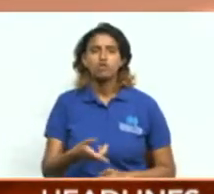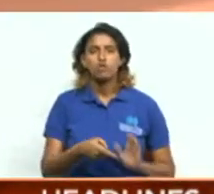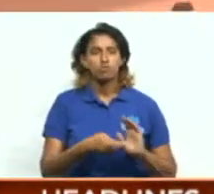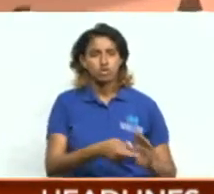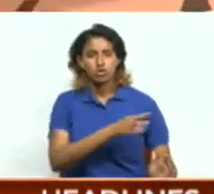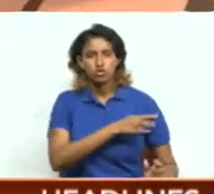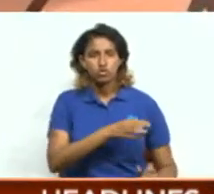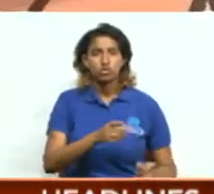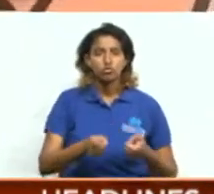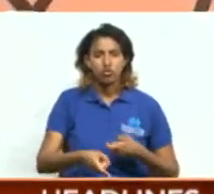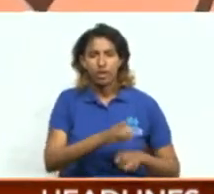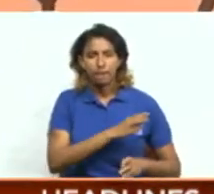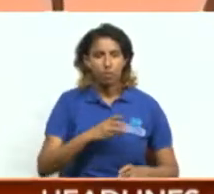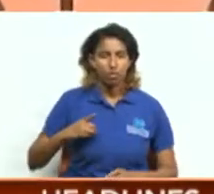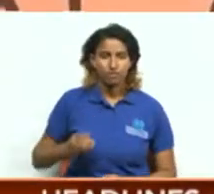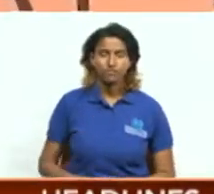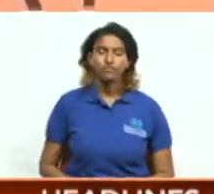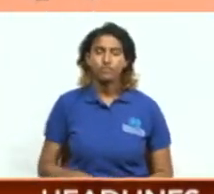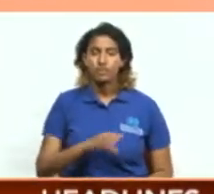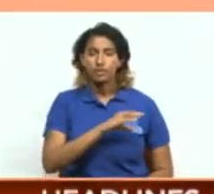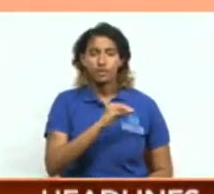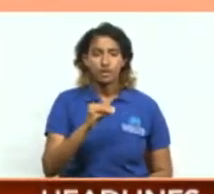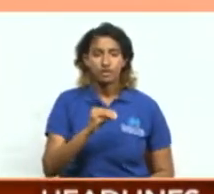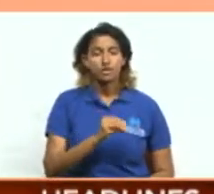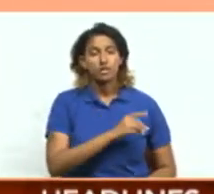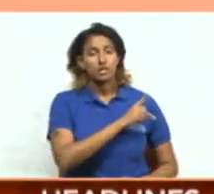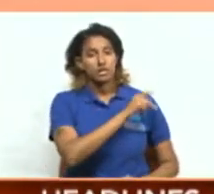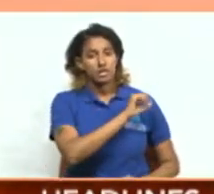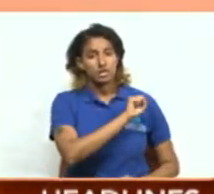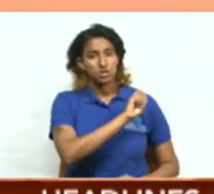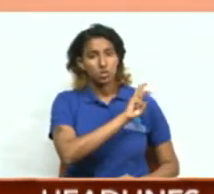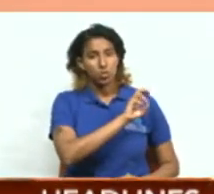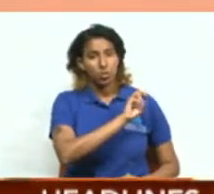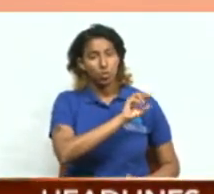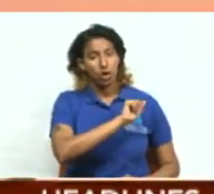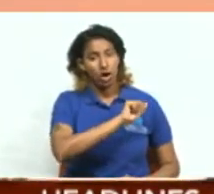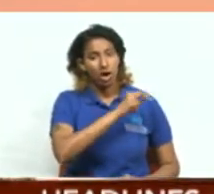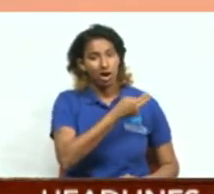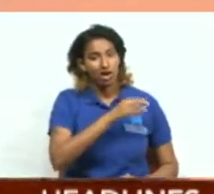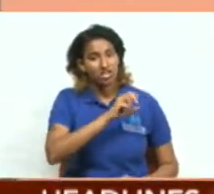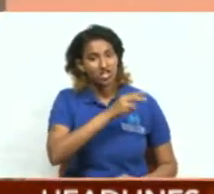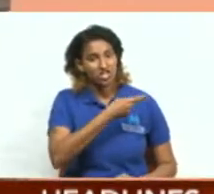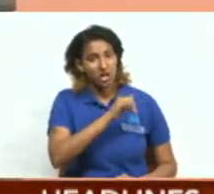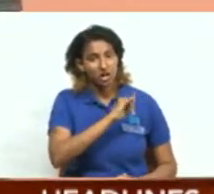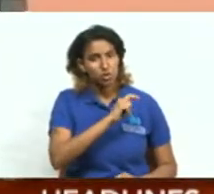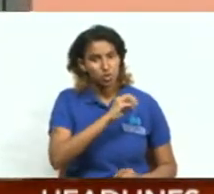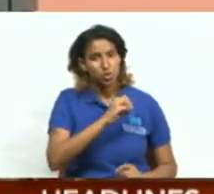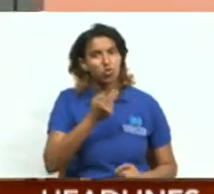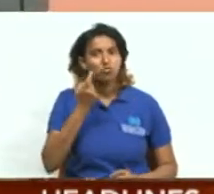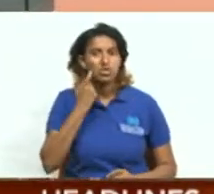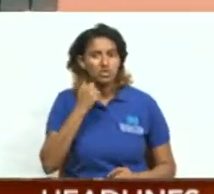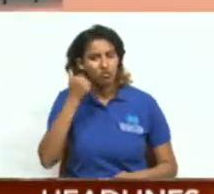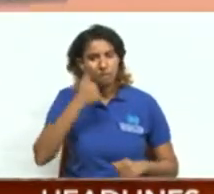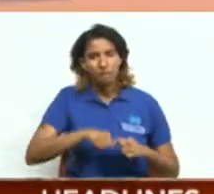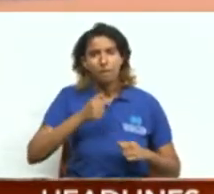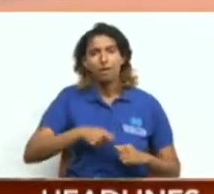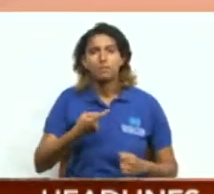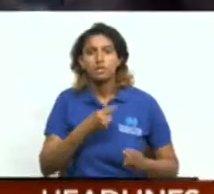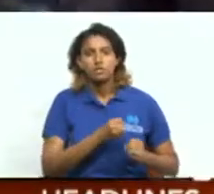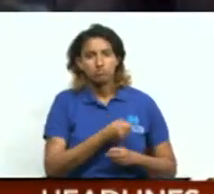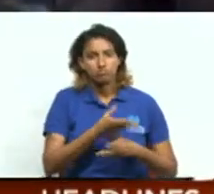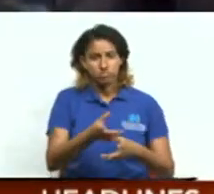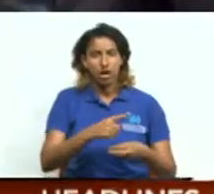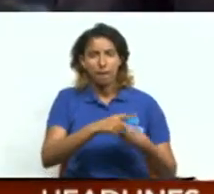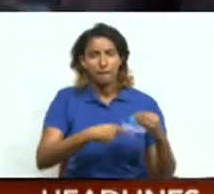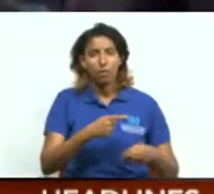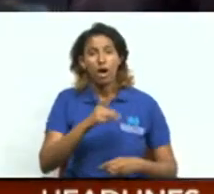the microscope for its handling of Kiswa Chaitu's revelation of $500,000 missing from its coffers. Joe Van Ravello, CNC3 Sport.